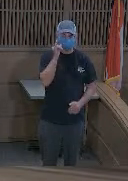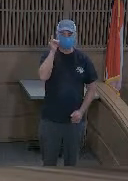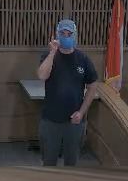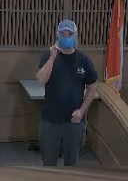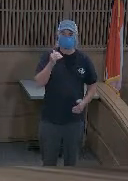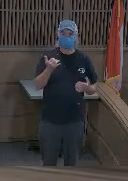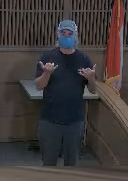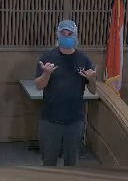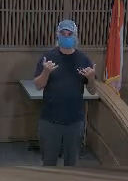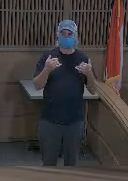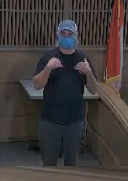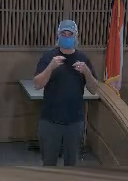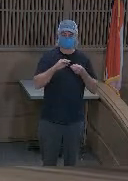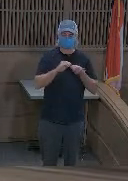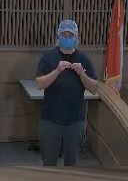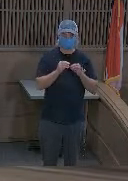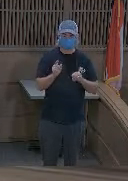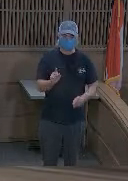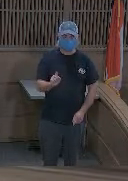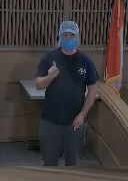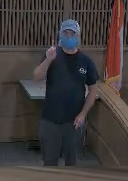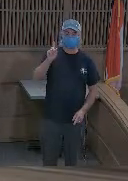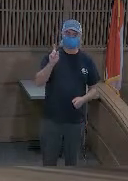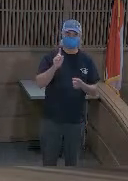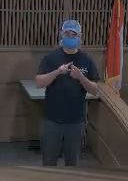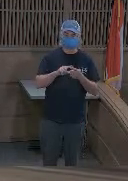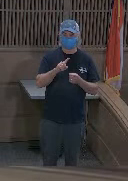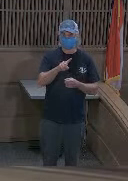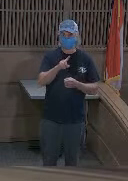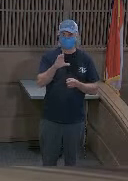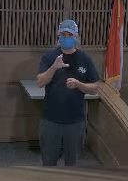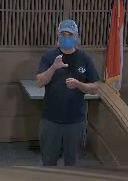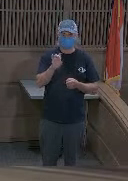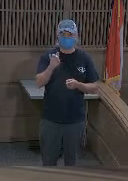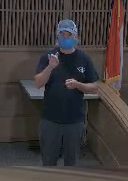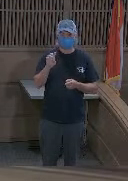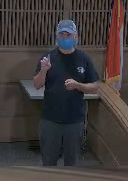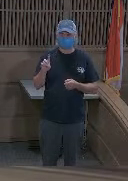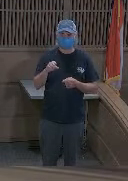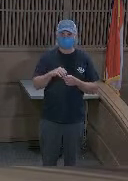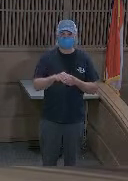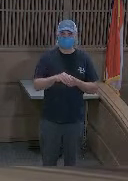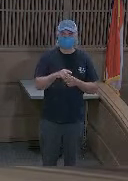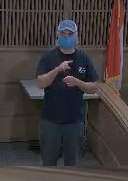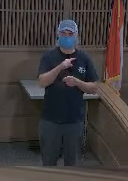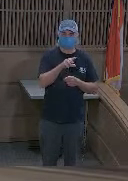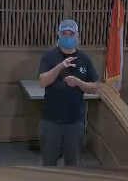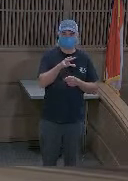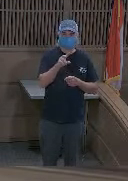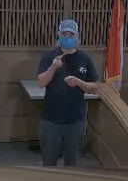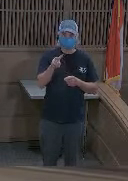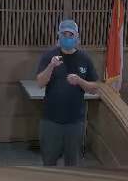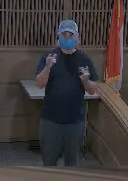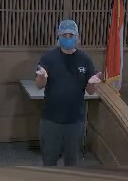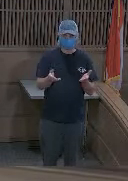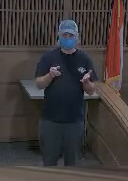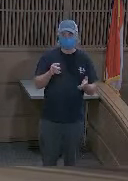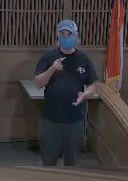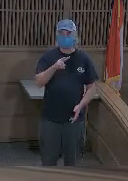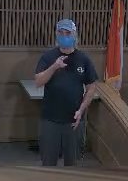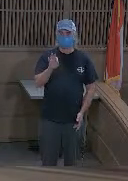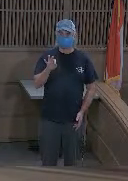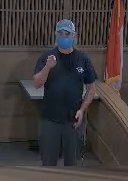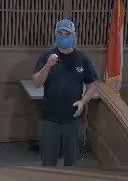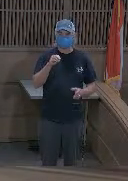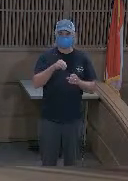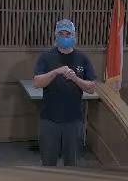of 187 patients in our hospital system. That's 152 in Albany, 29 in Americus, and 6 in